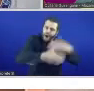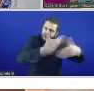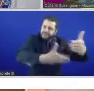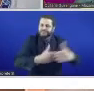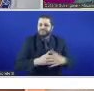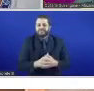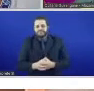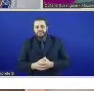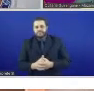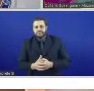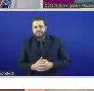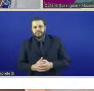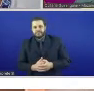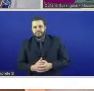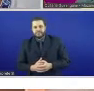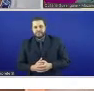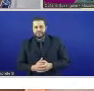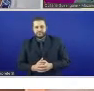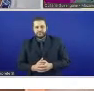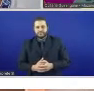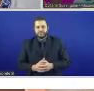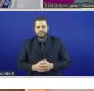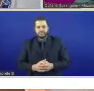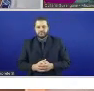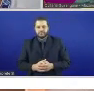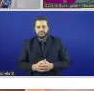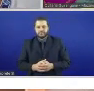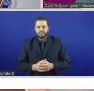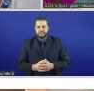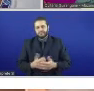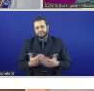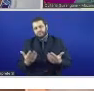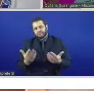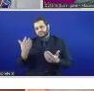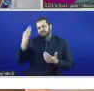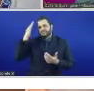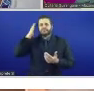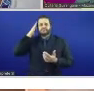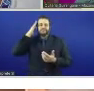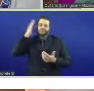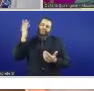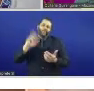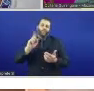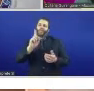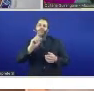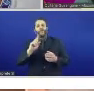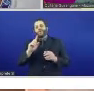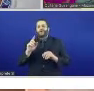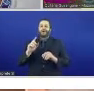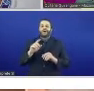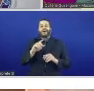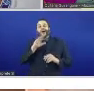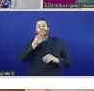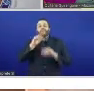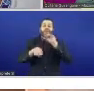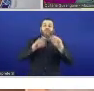can come together and say, what have we did after the last Generation Equality Forum? And